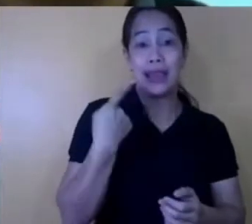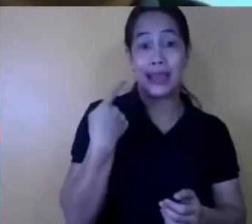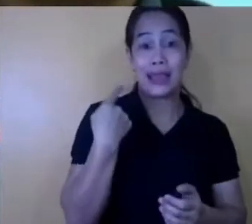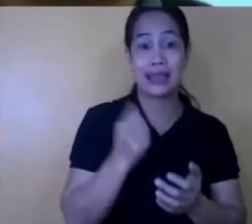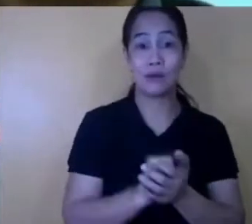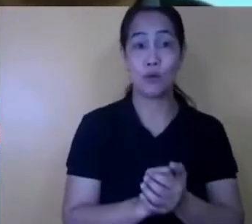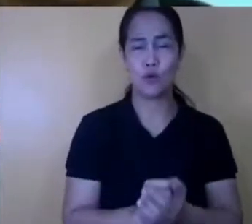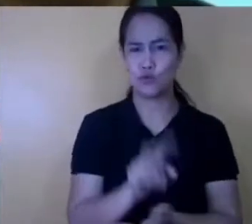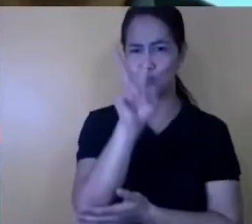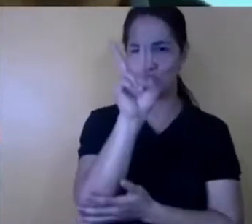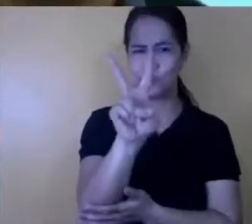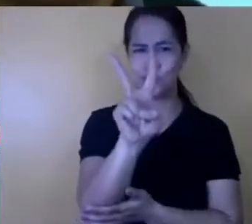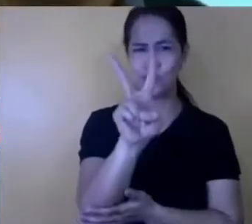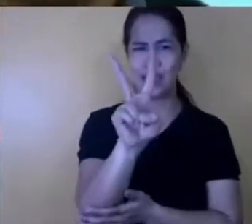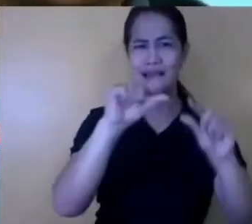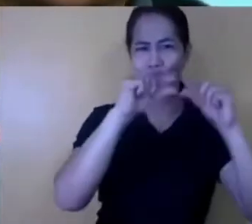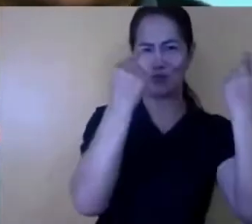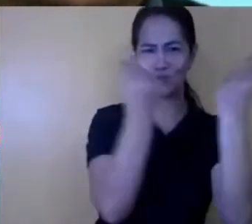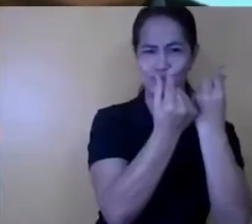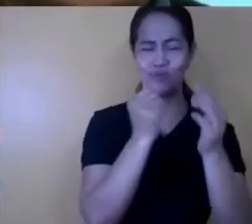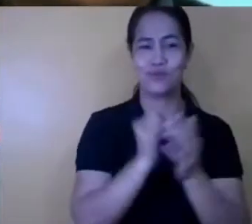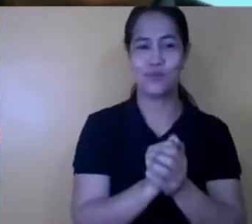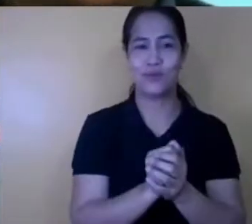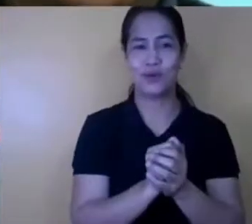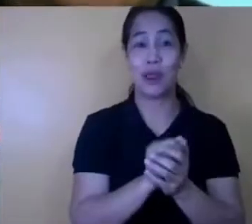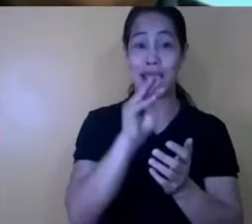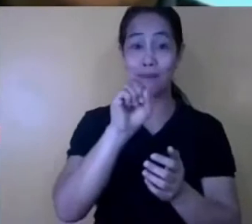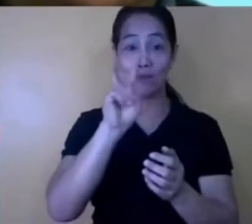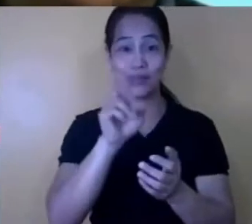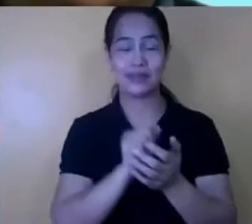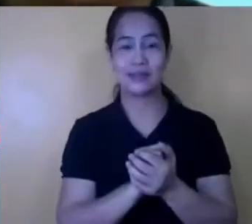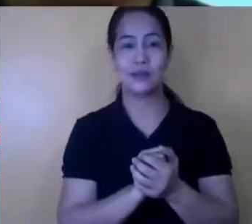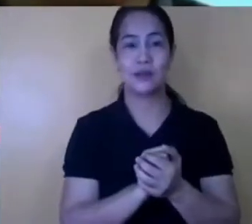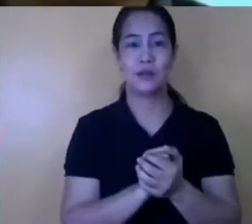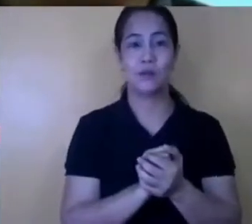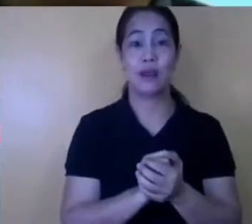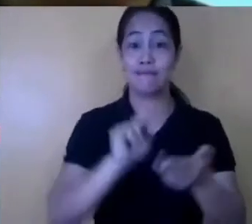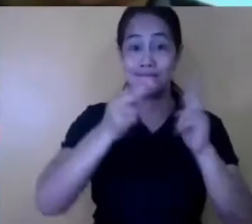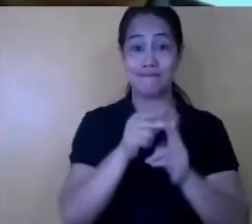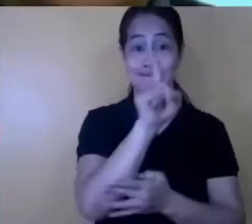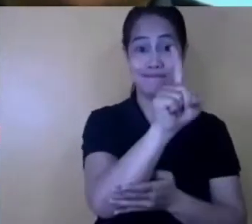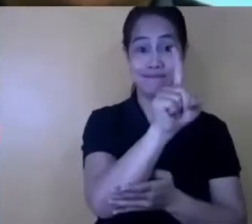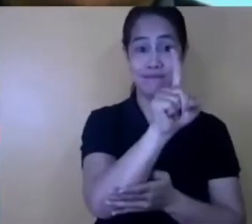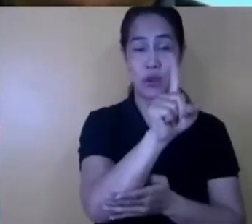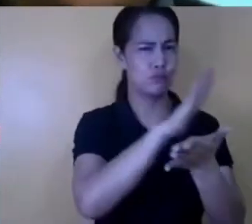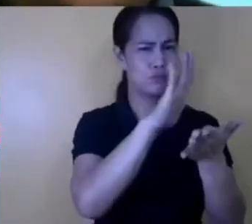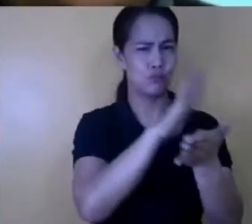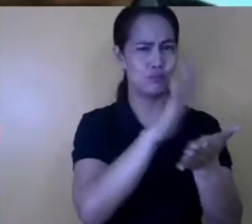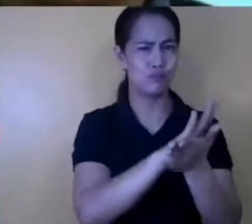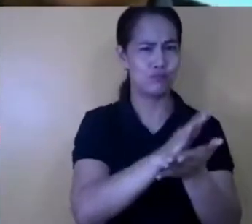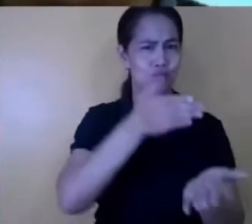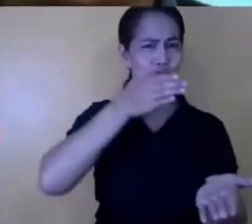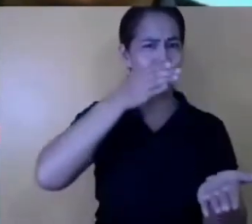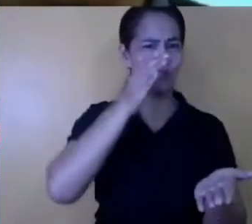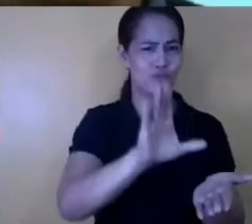2 sets of MOVs. Number 1 is the documented feedback, either from